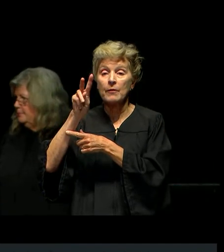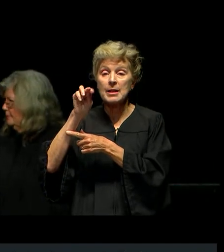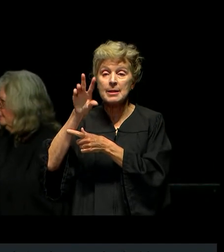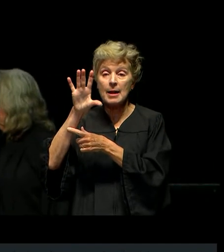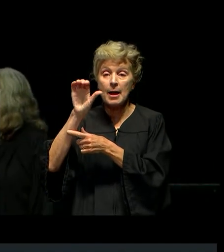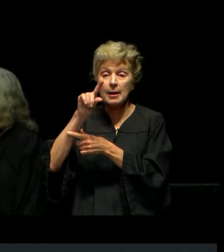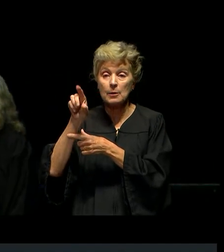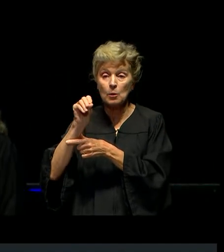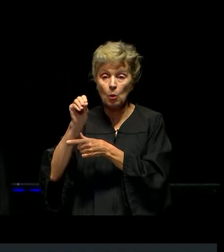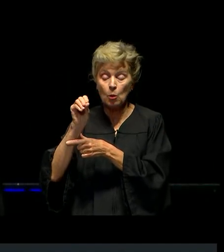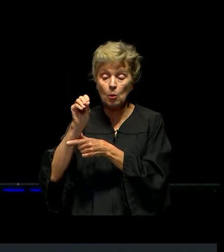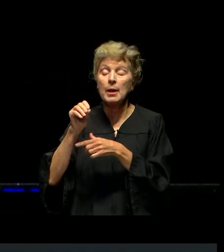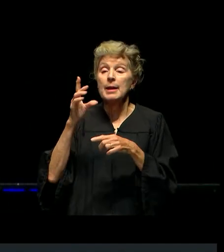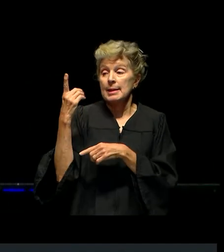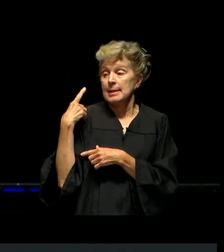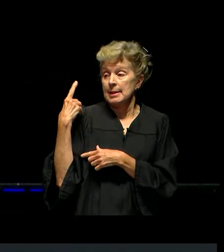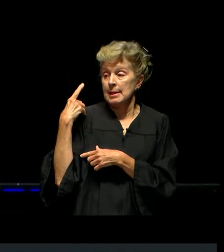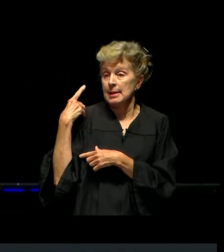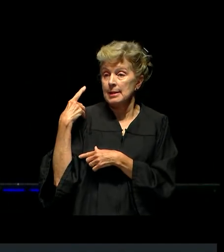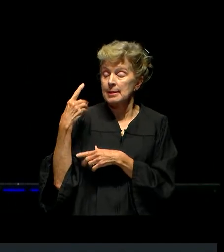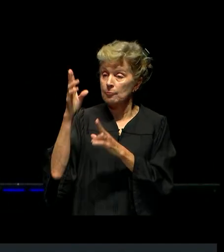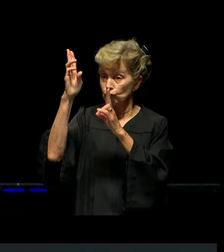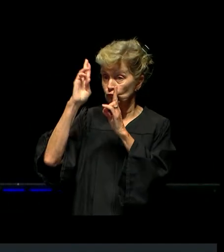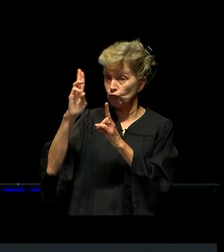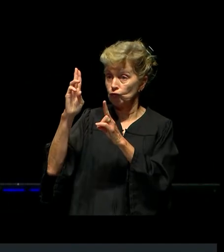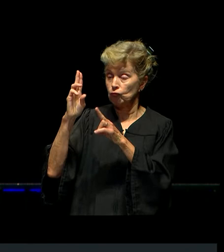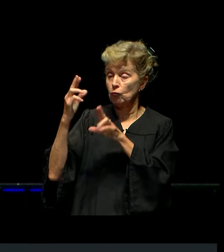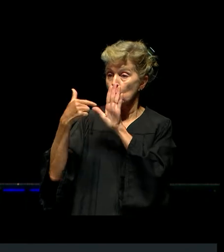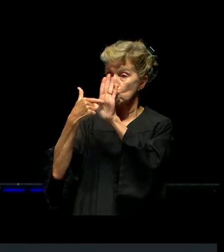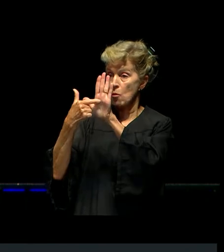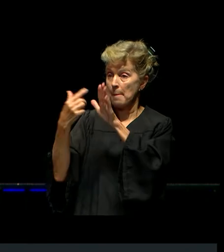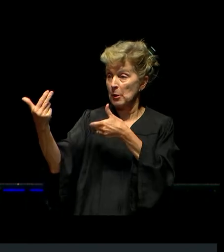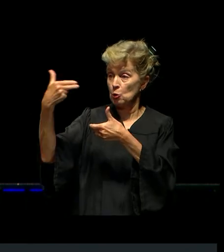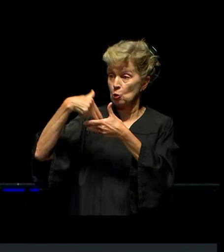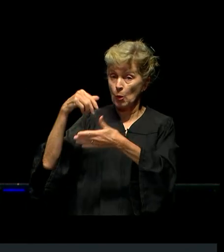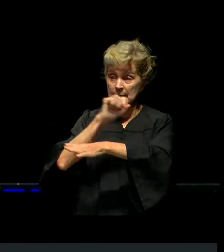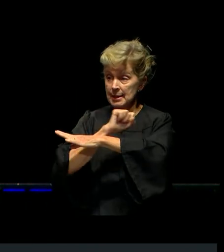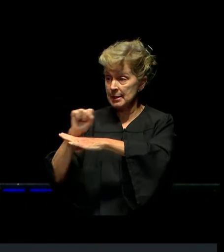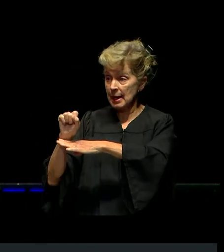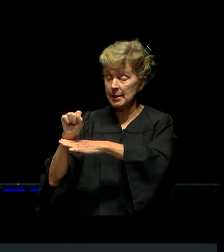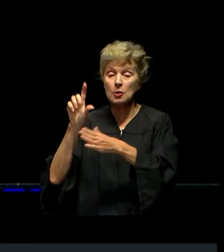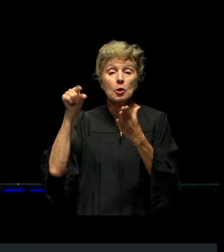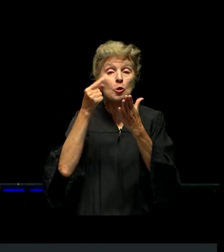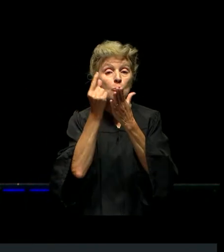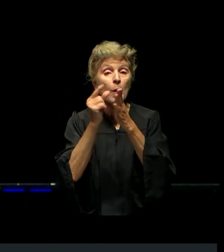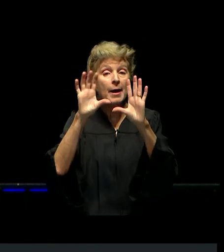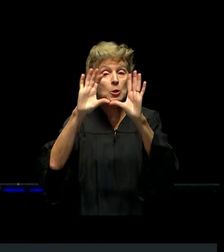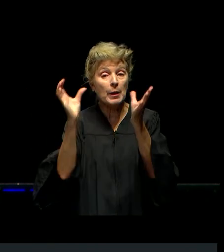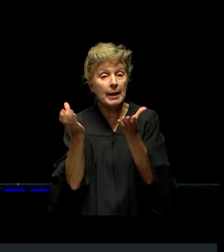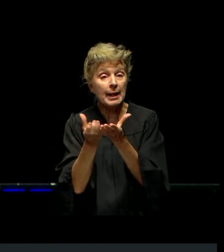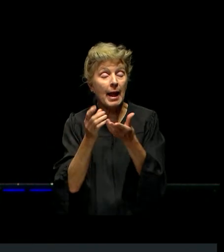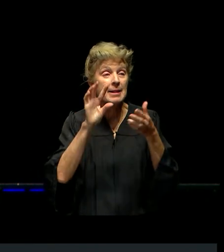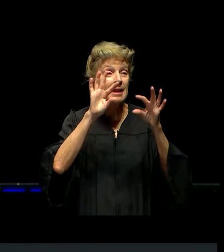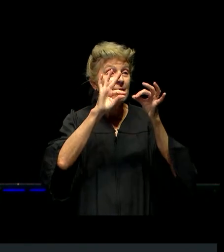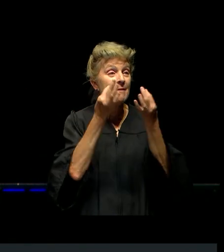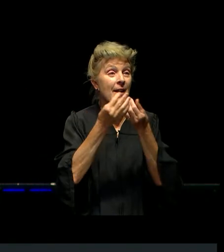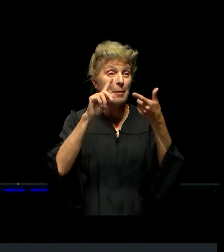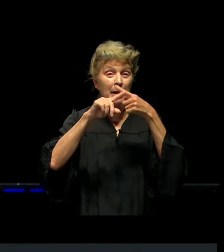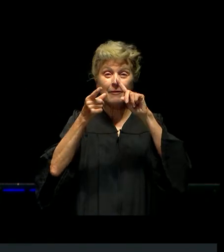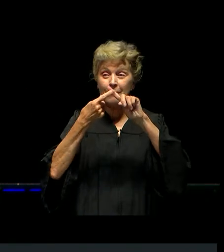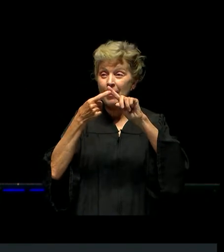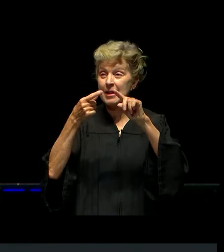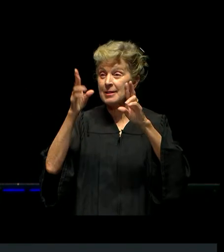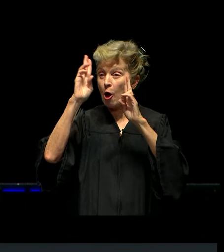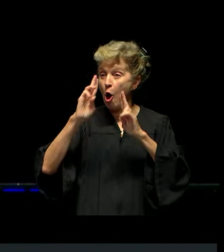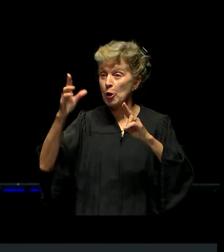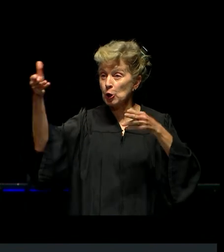Deans, esteemed colleagues and representatives who join us on stage, members of the graduating class, family members and friends,